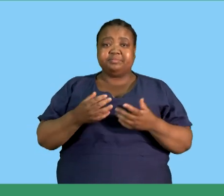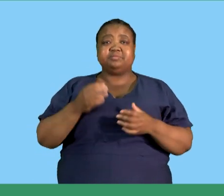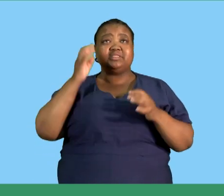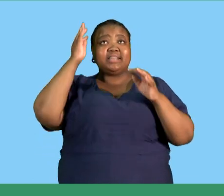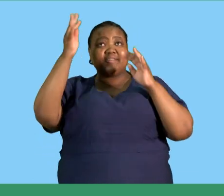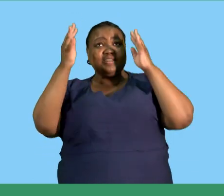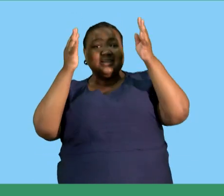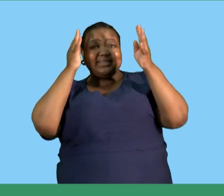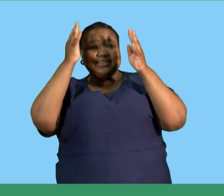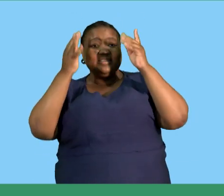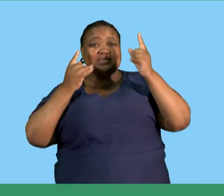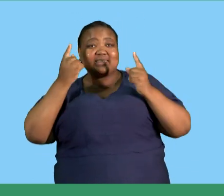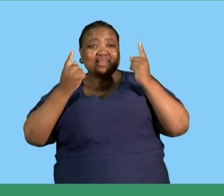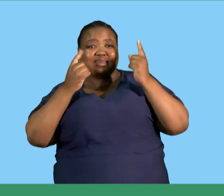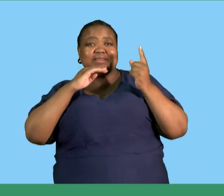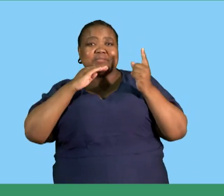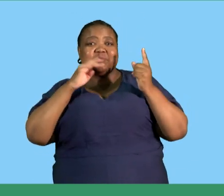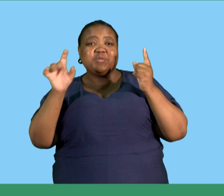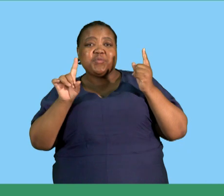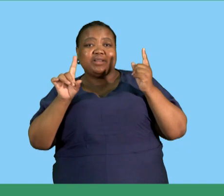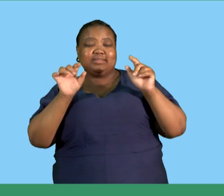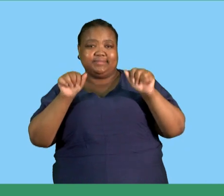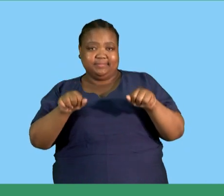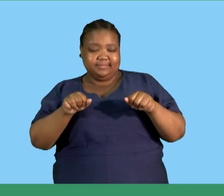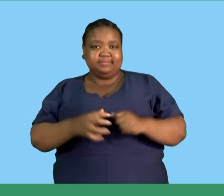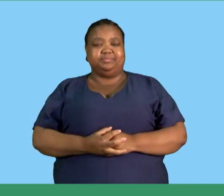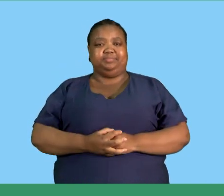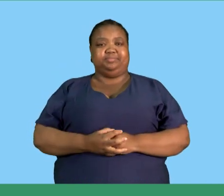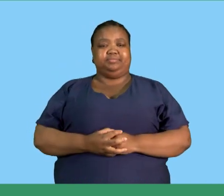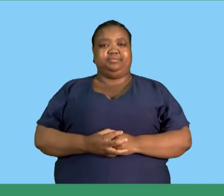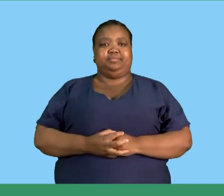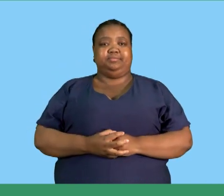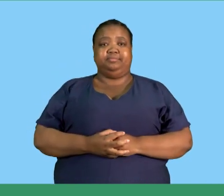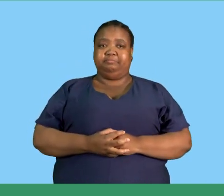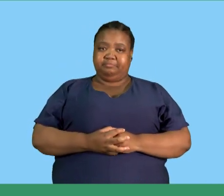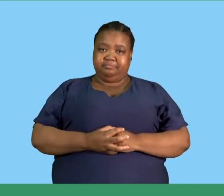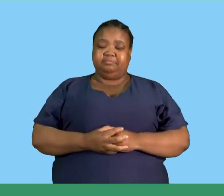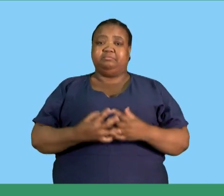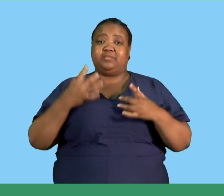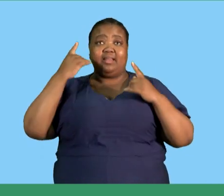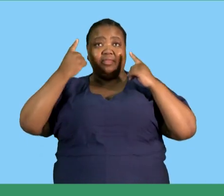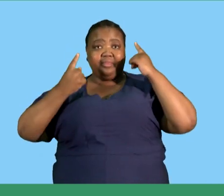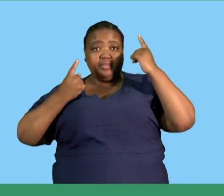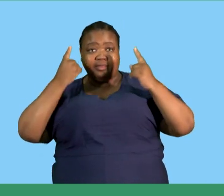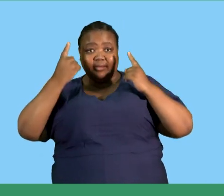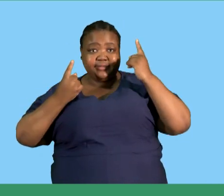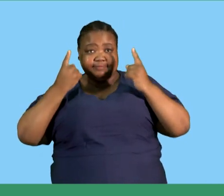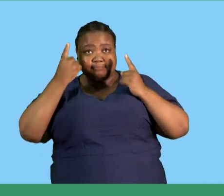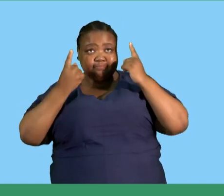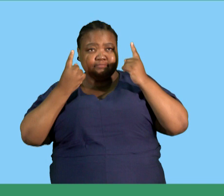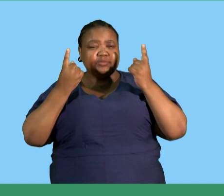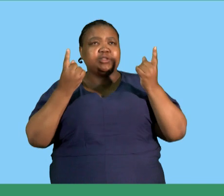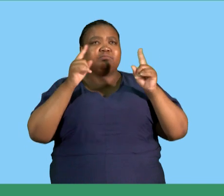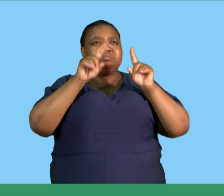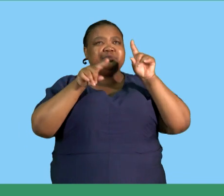said now. What is the meaning of creative thinking? Right, it is the ability to think of